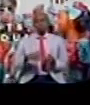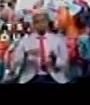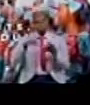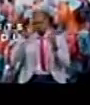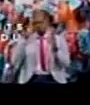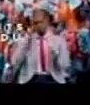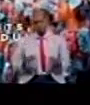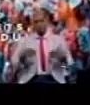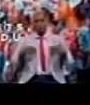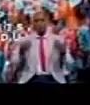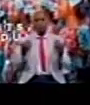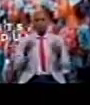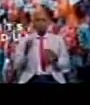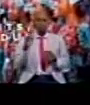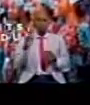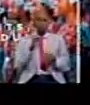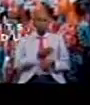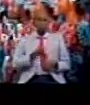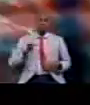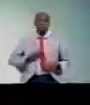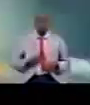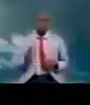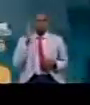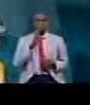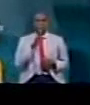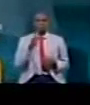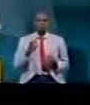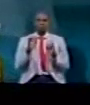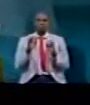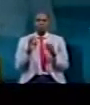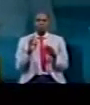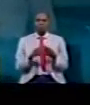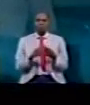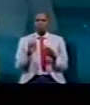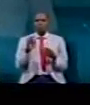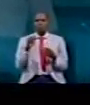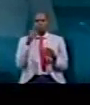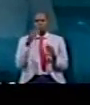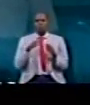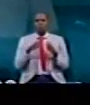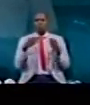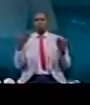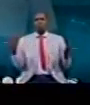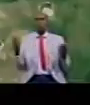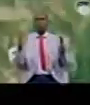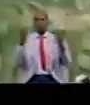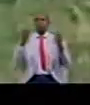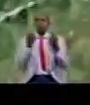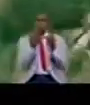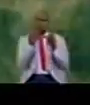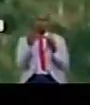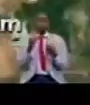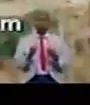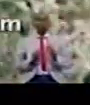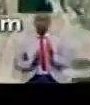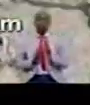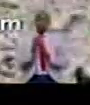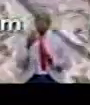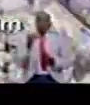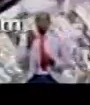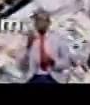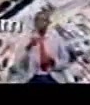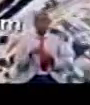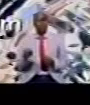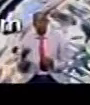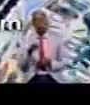it's important that we always commit our spouses unto God. Look at what he said. Likewise, ye husband dwell with them